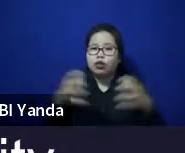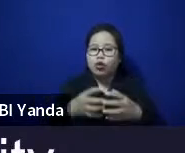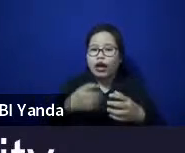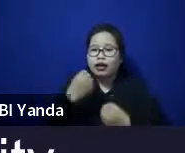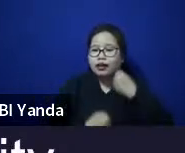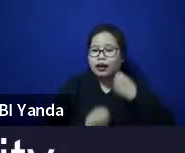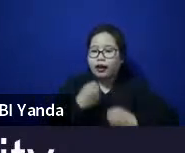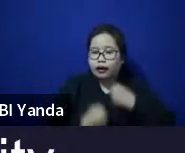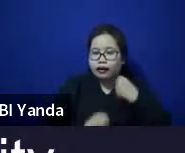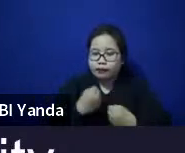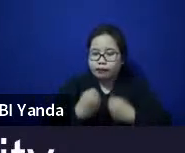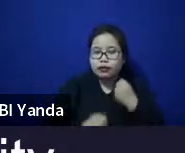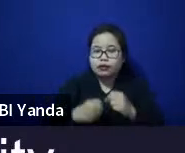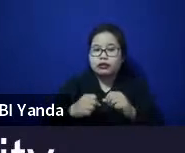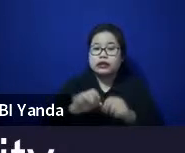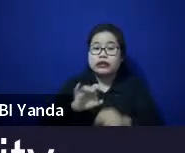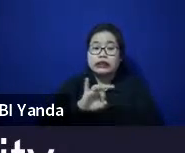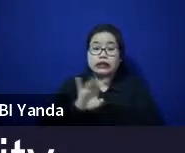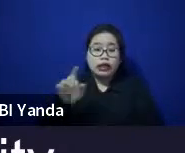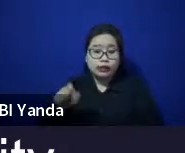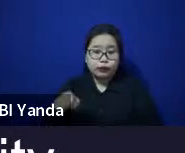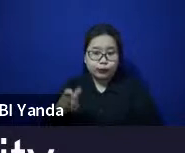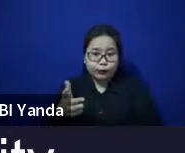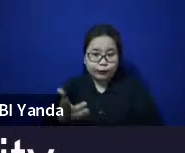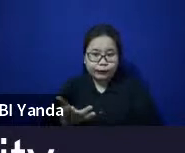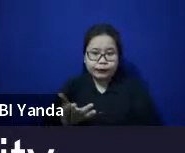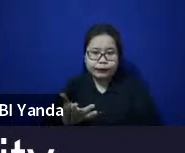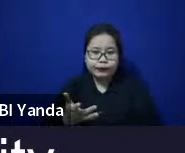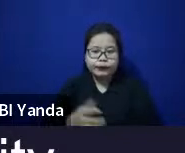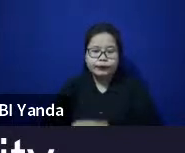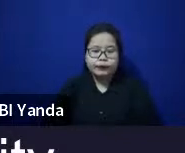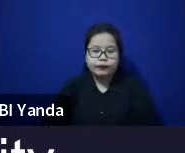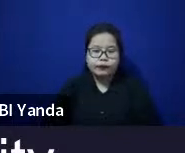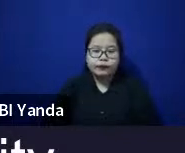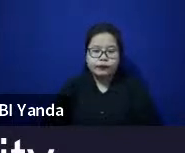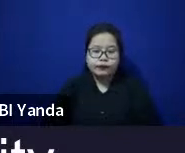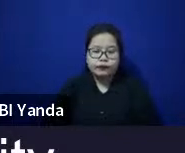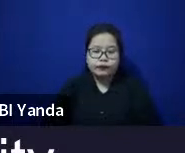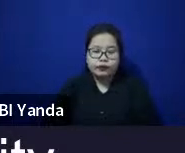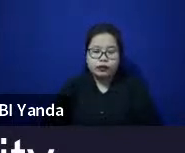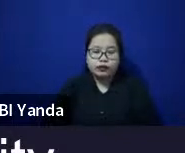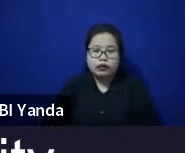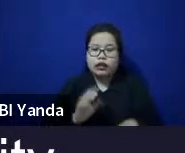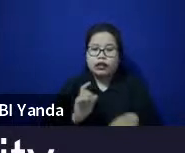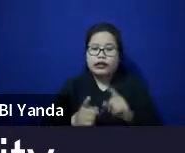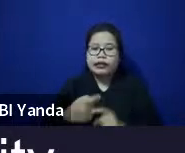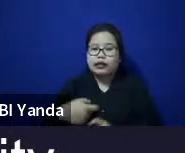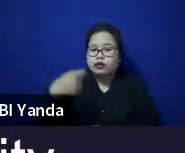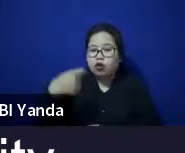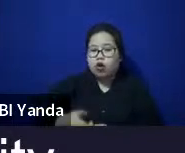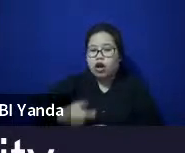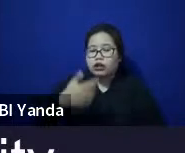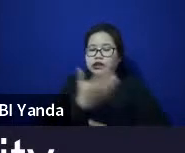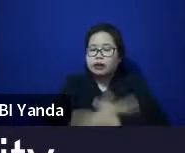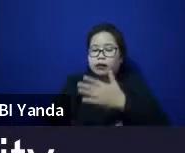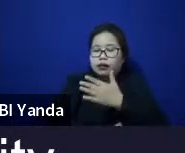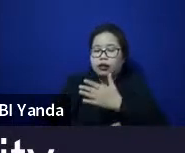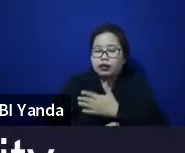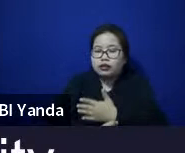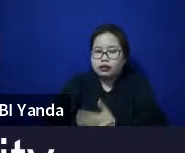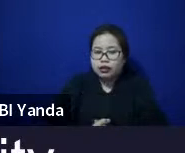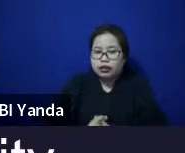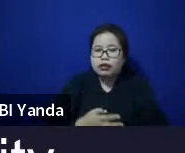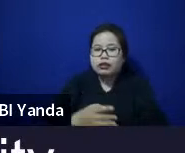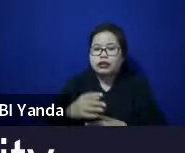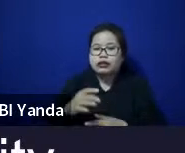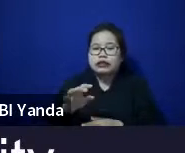we see disability as a burden, but rather it's just a